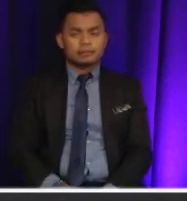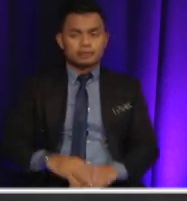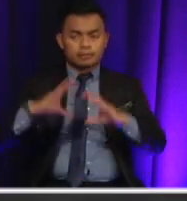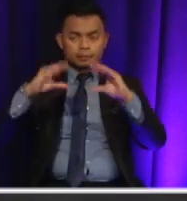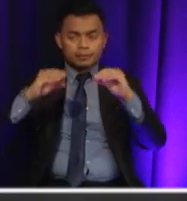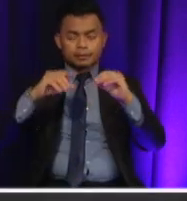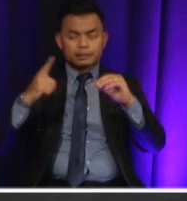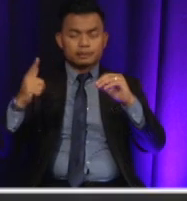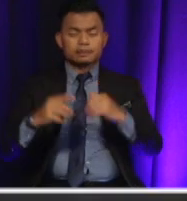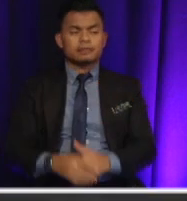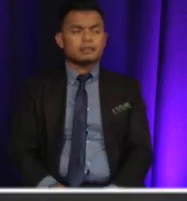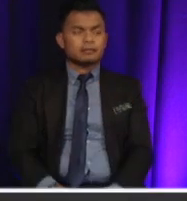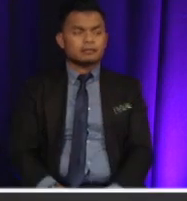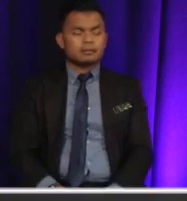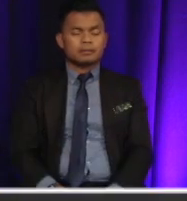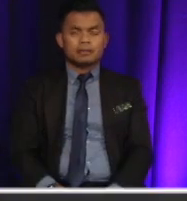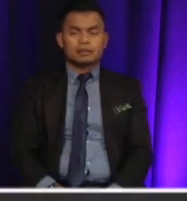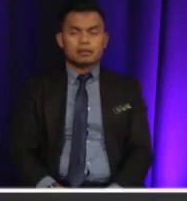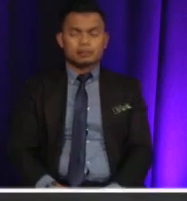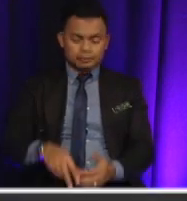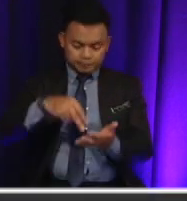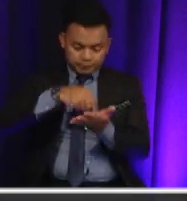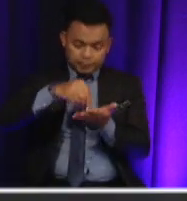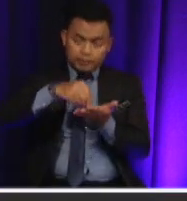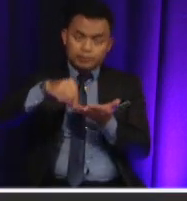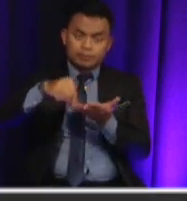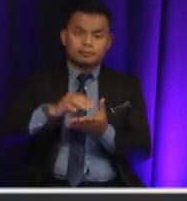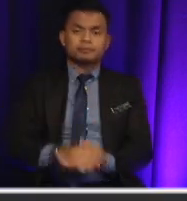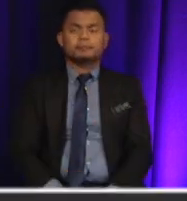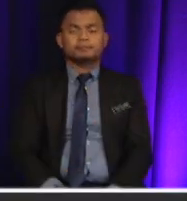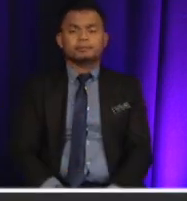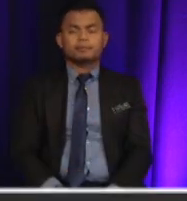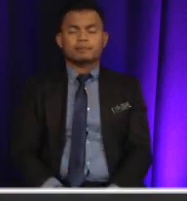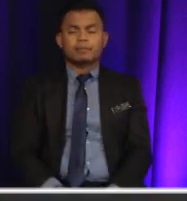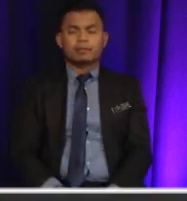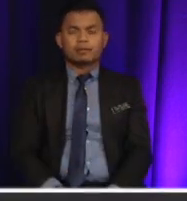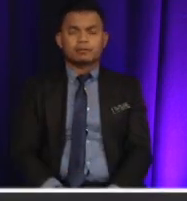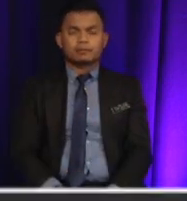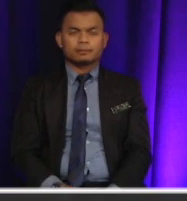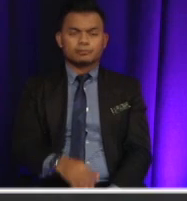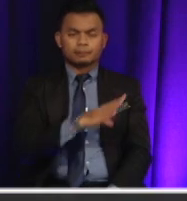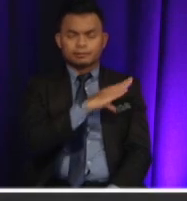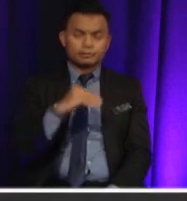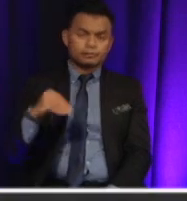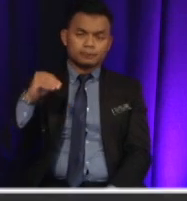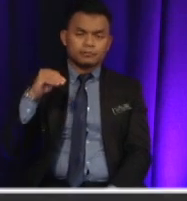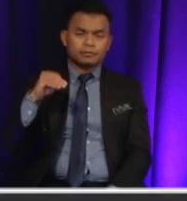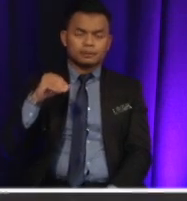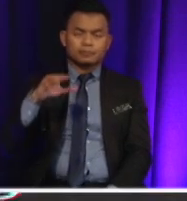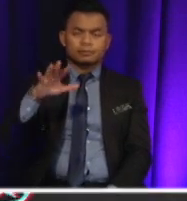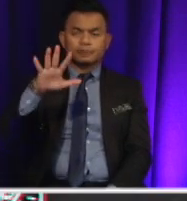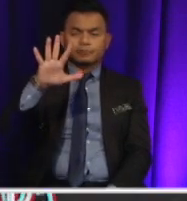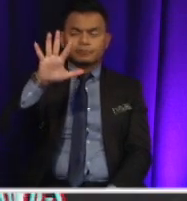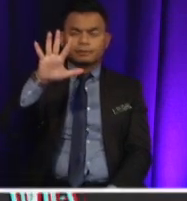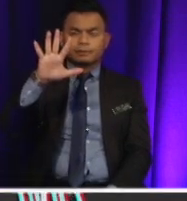4. dried up liquid That's paper. correct. 5. That Mars right. instead of Mans. Mars means you smudge